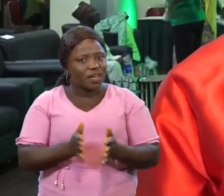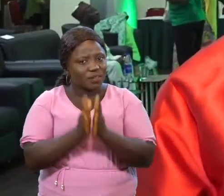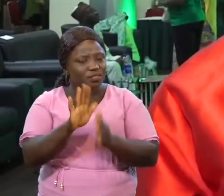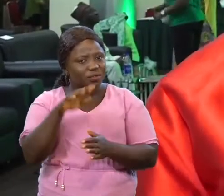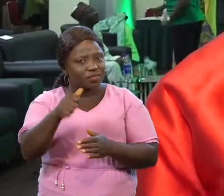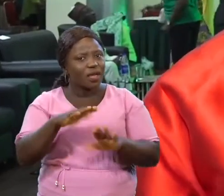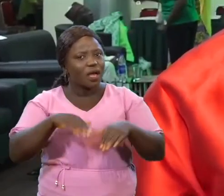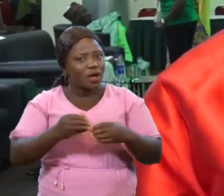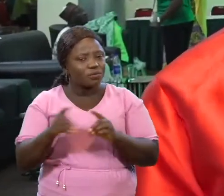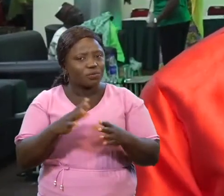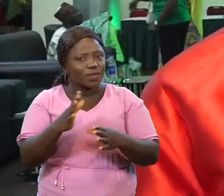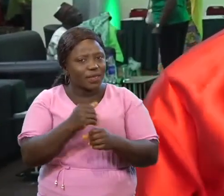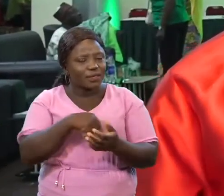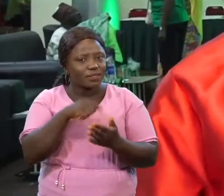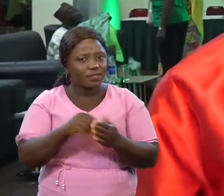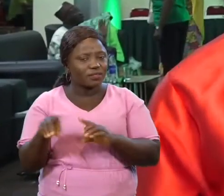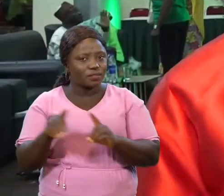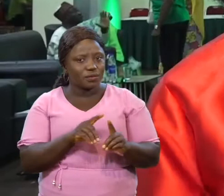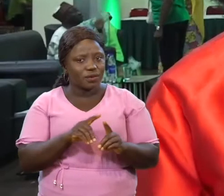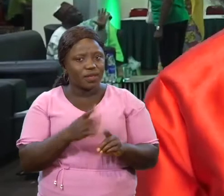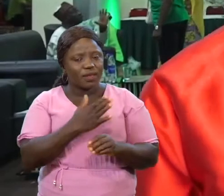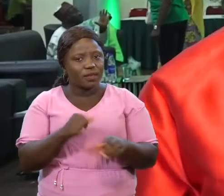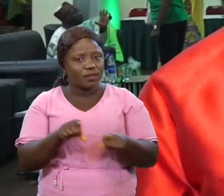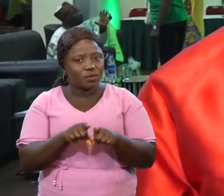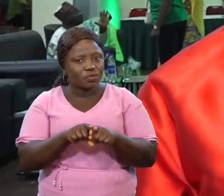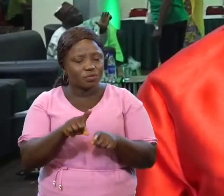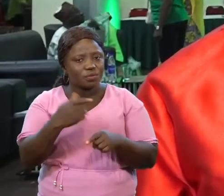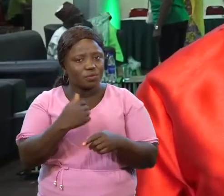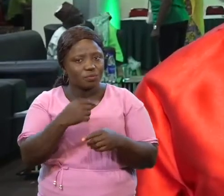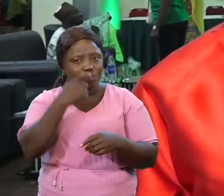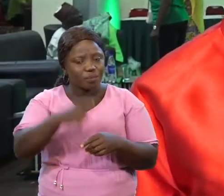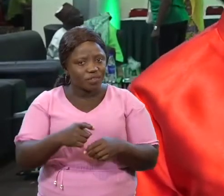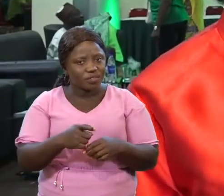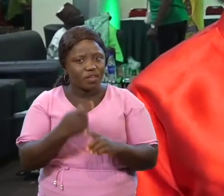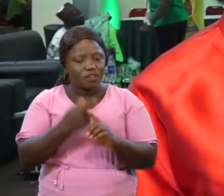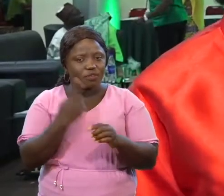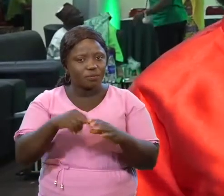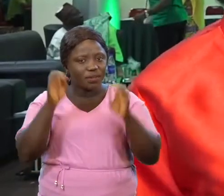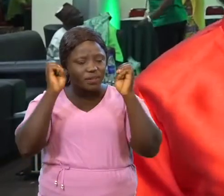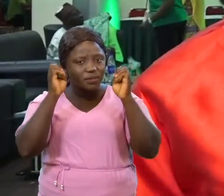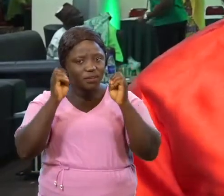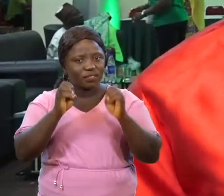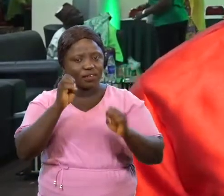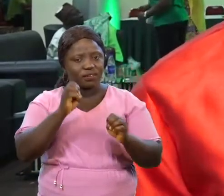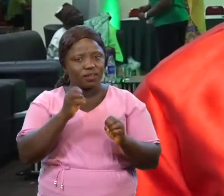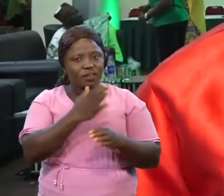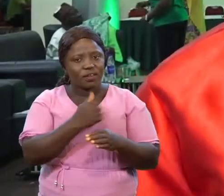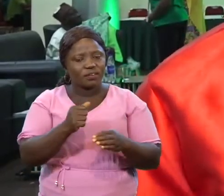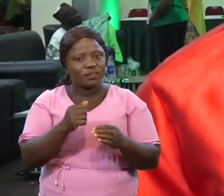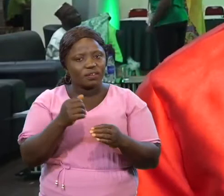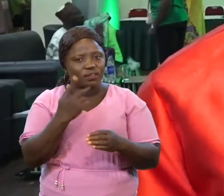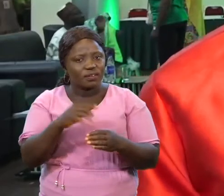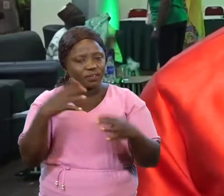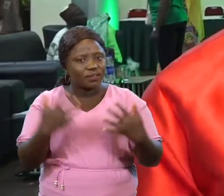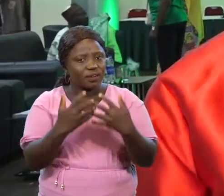asking yourself, how do we get this done? That's the strategy. And then you must start from dedicated entities. So who's in